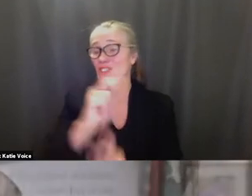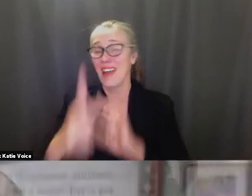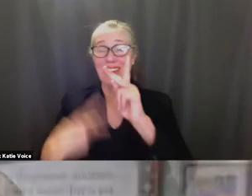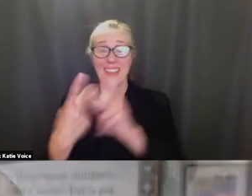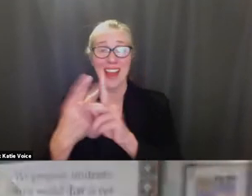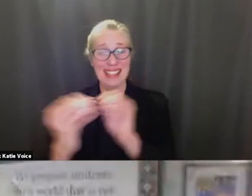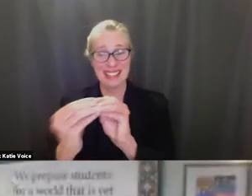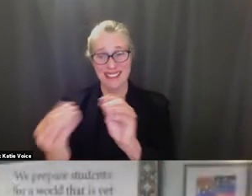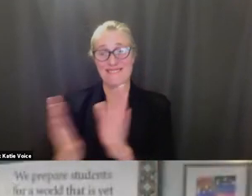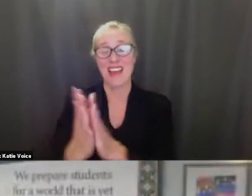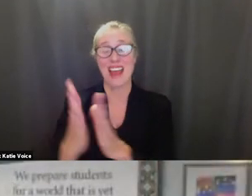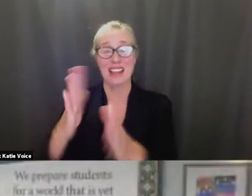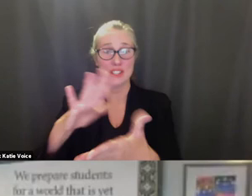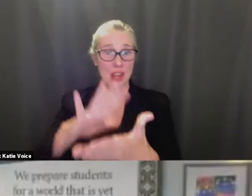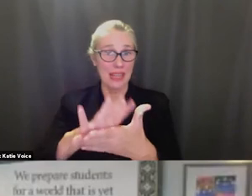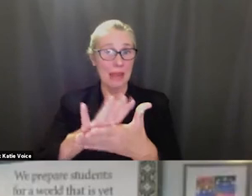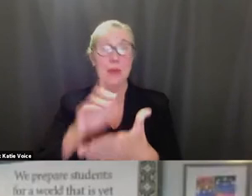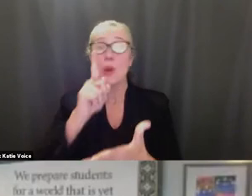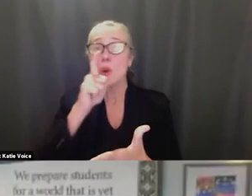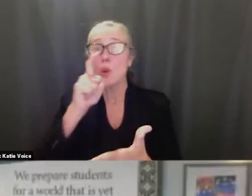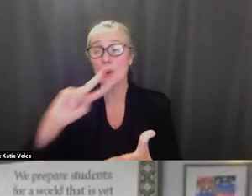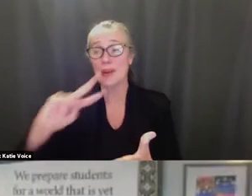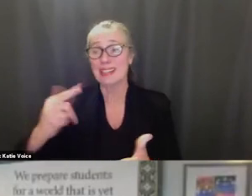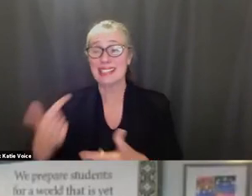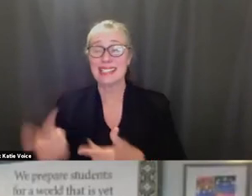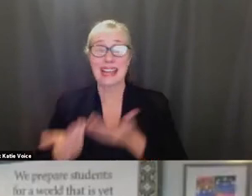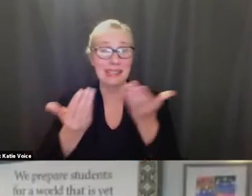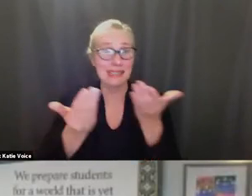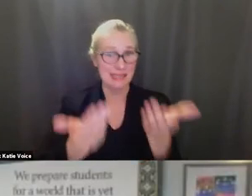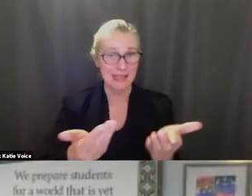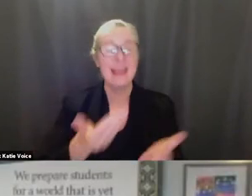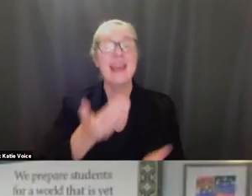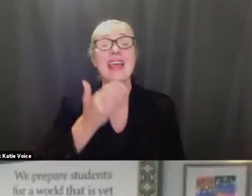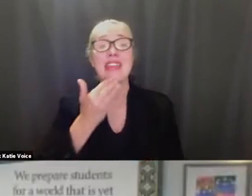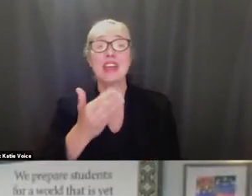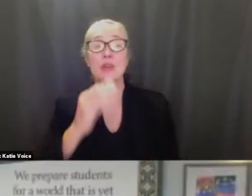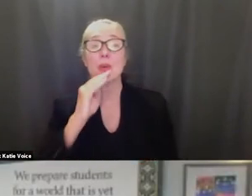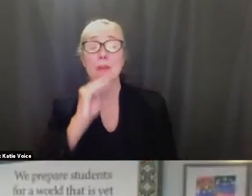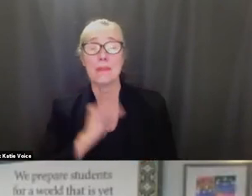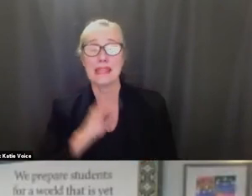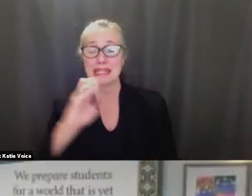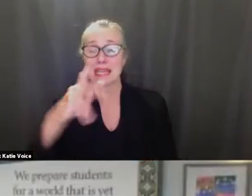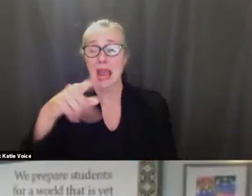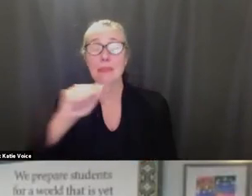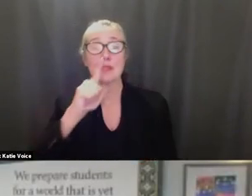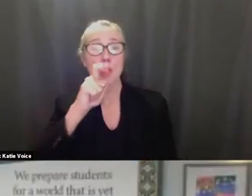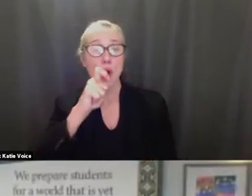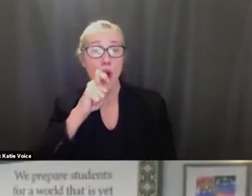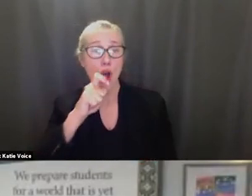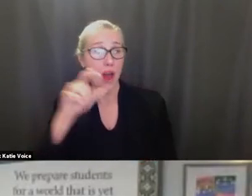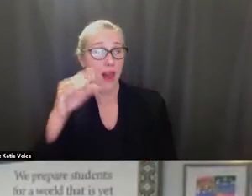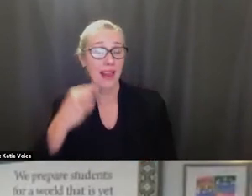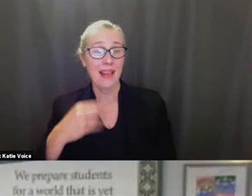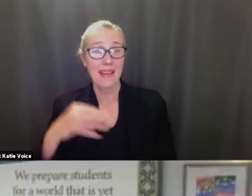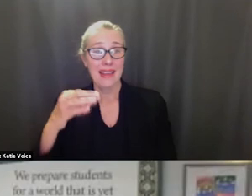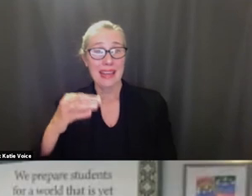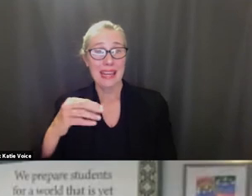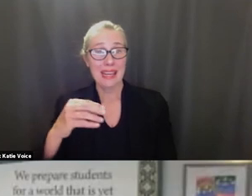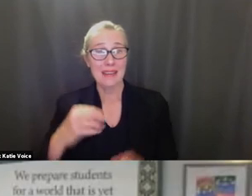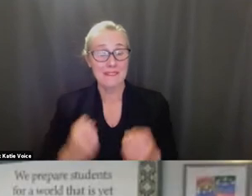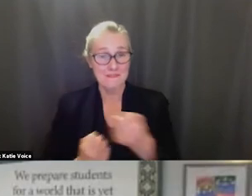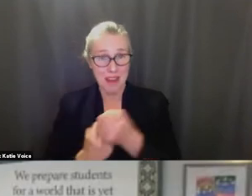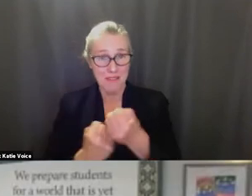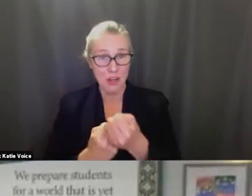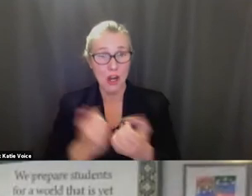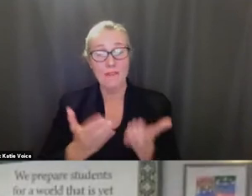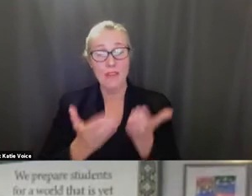is there a second second thank you miss capps all in favor of this motion please indicate by saying